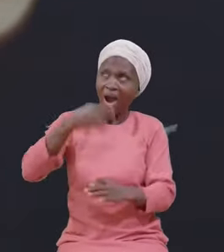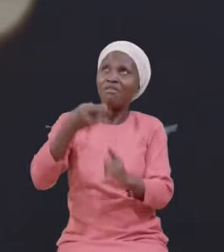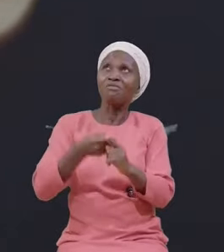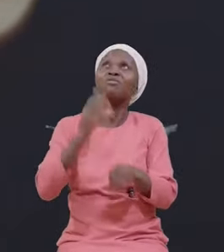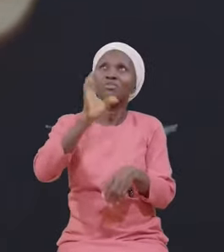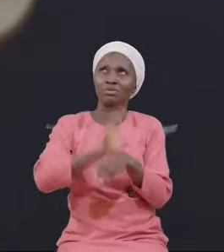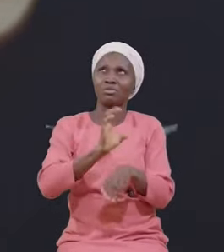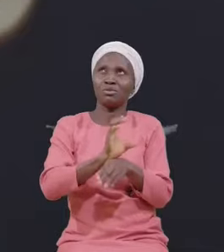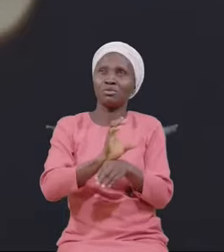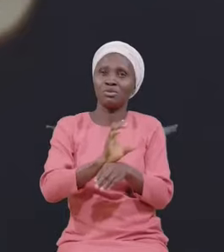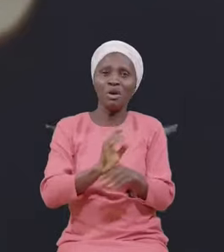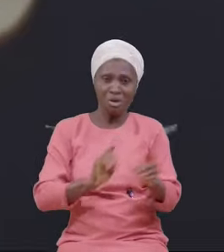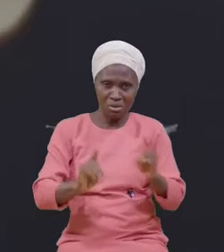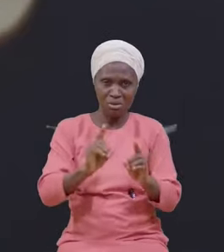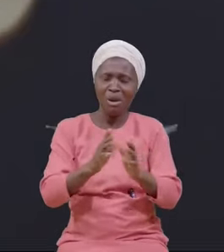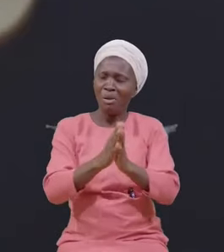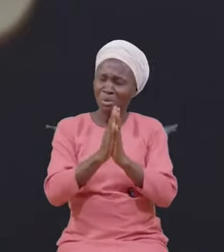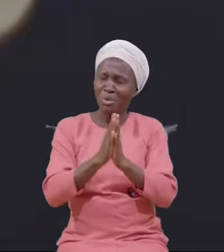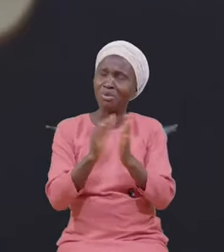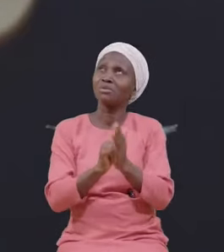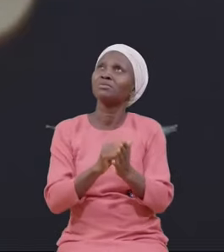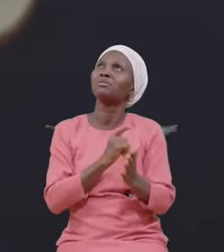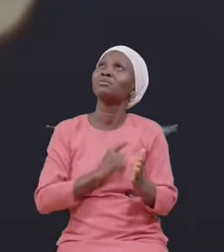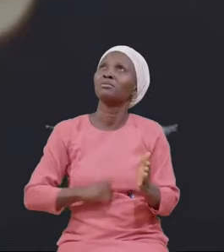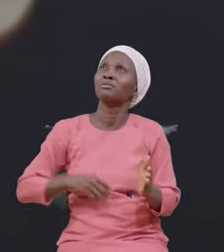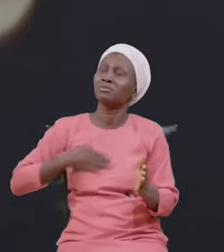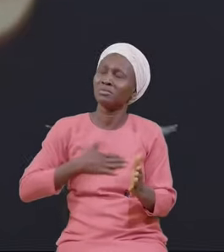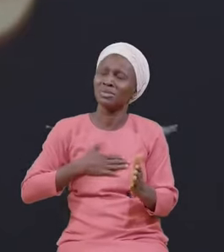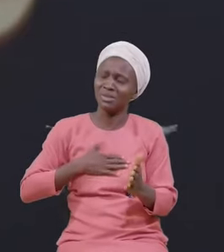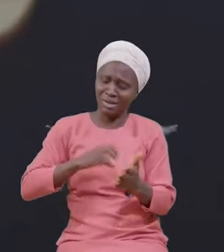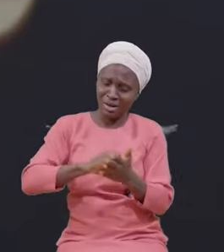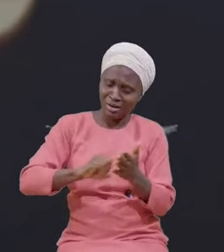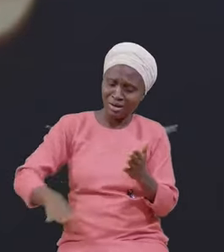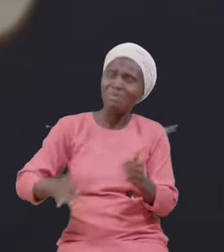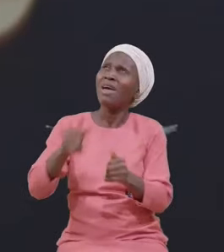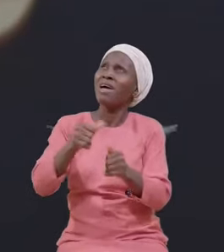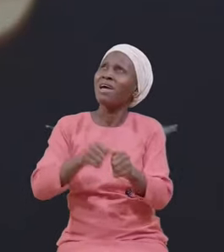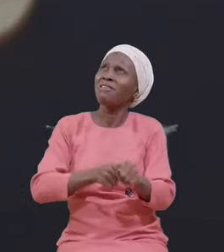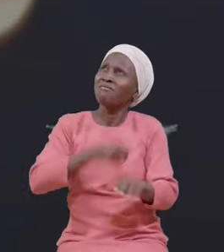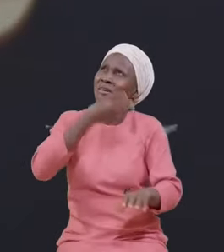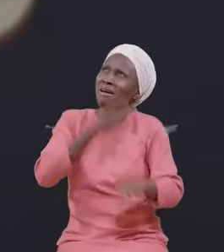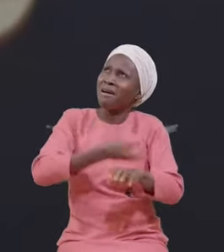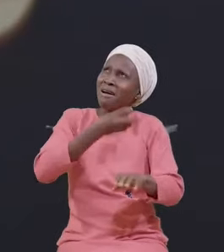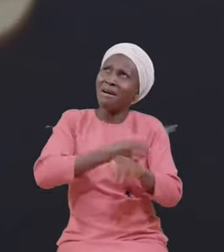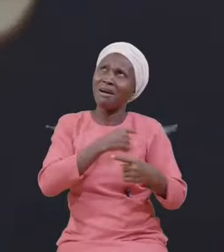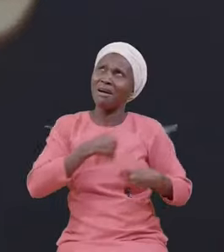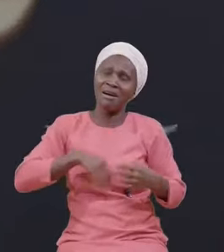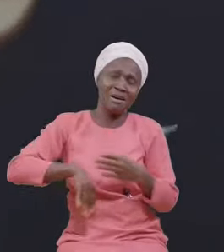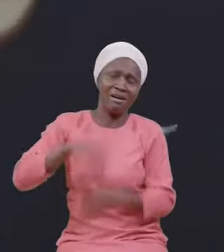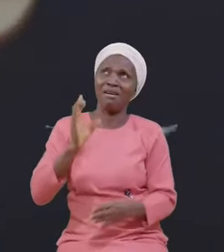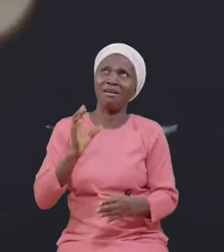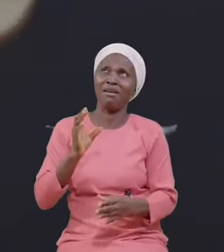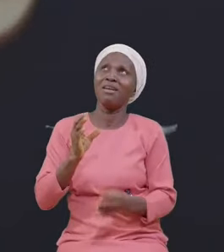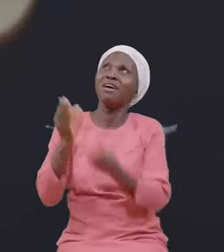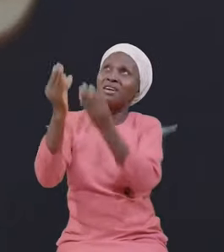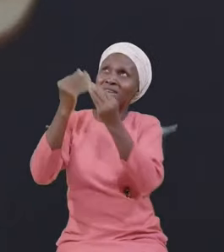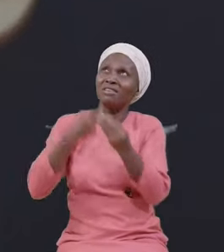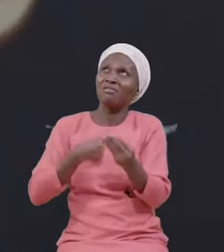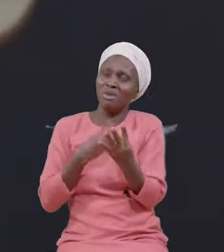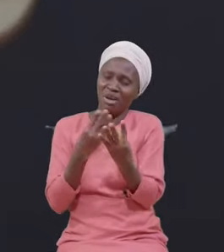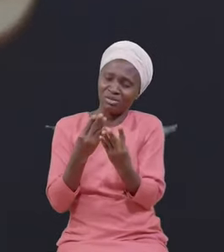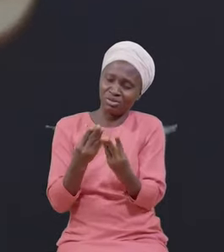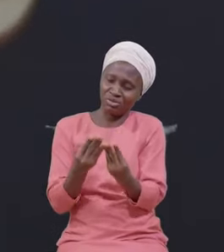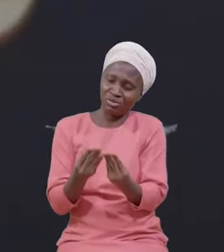Lord remove every Stony heart and give me a heart of Flesh a heart to love